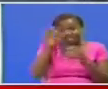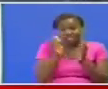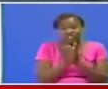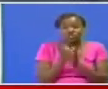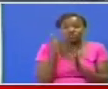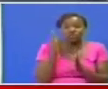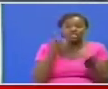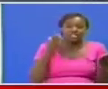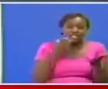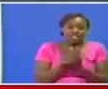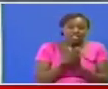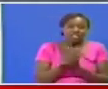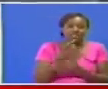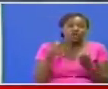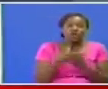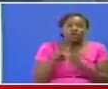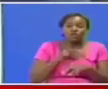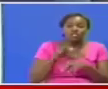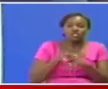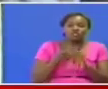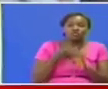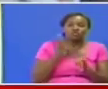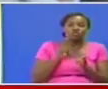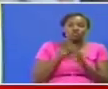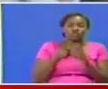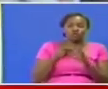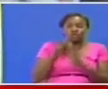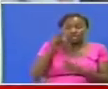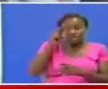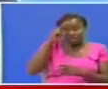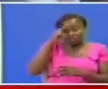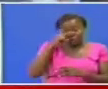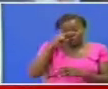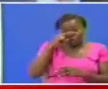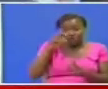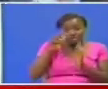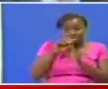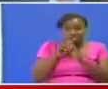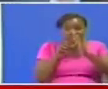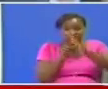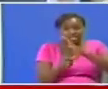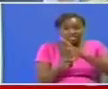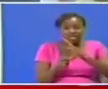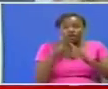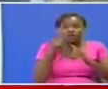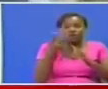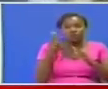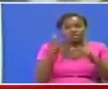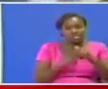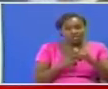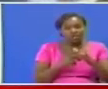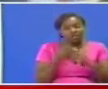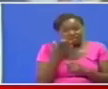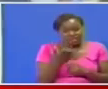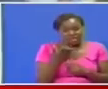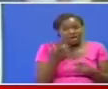every nation to withdraw from the Rome Statute under Article 127 of that treaty.